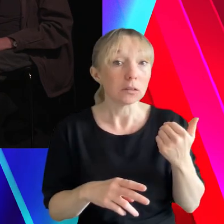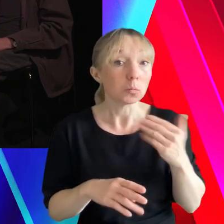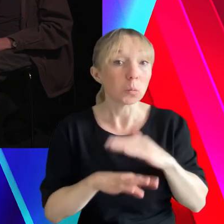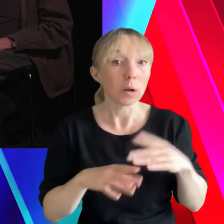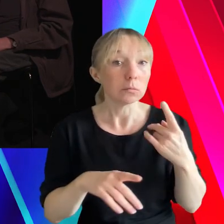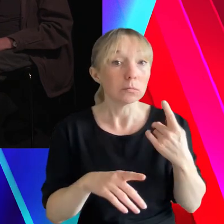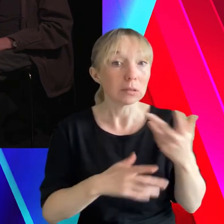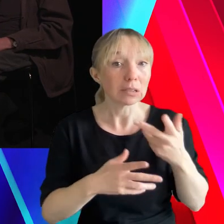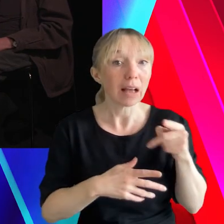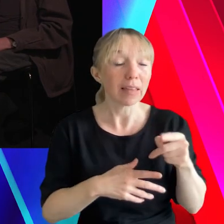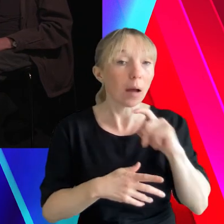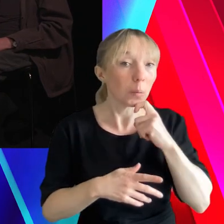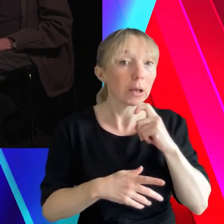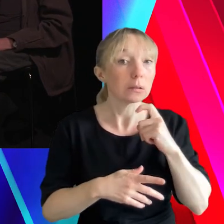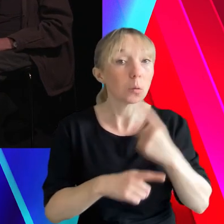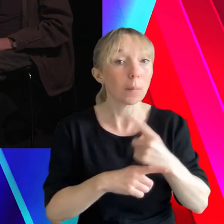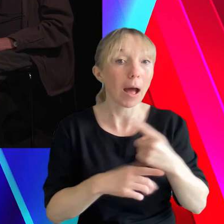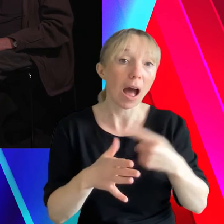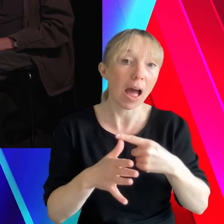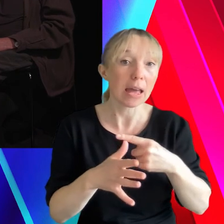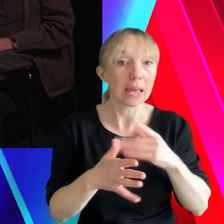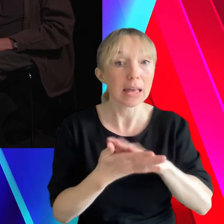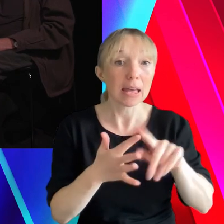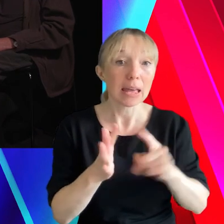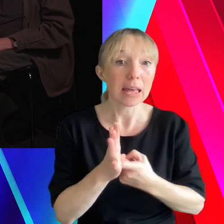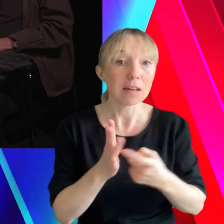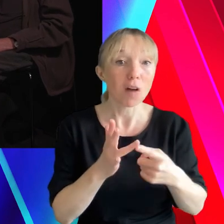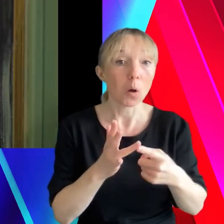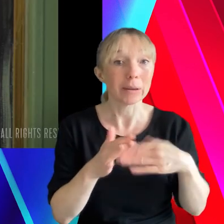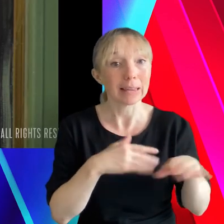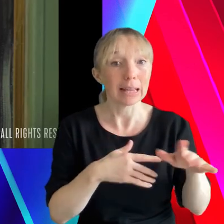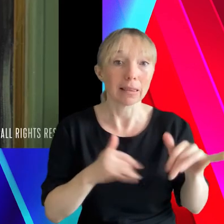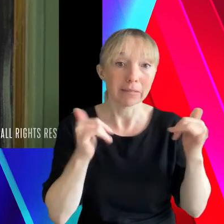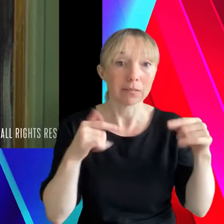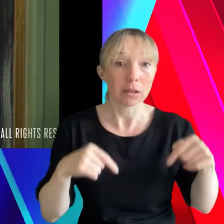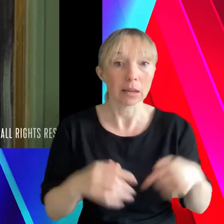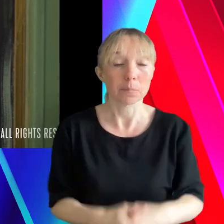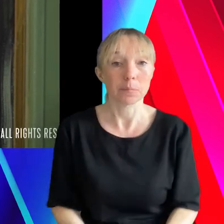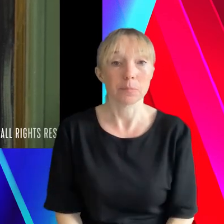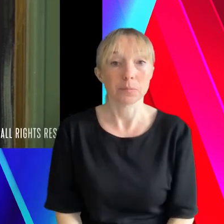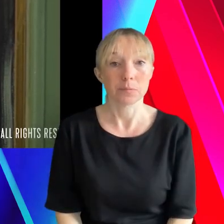it, which is in the festival. But before we do that, could we have the next clip, please?